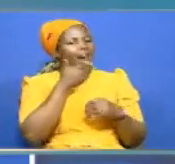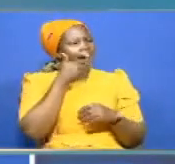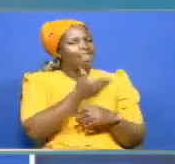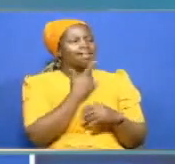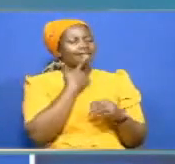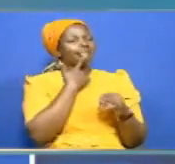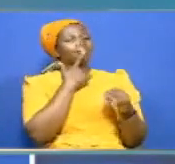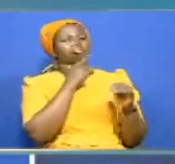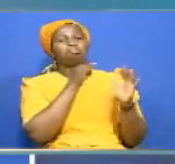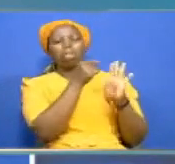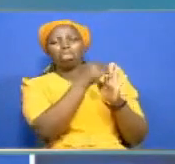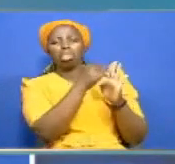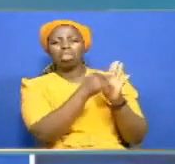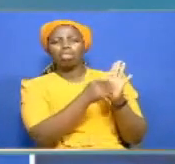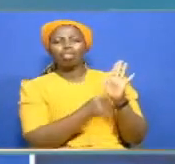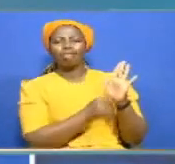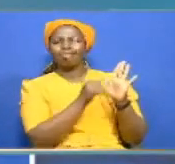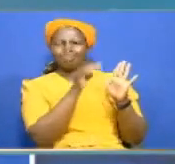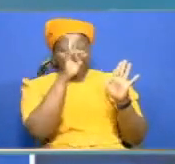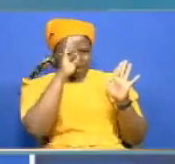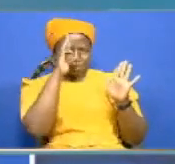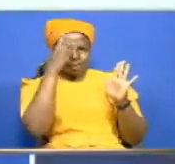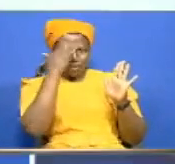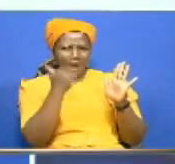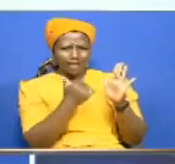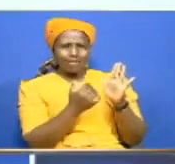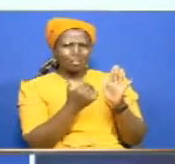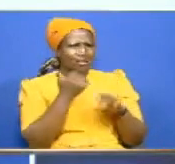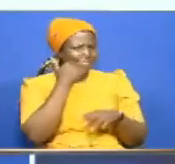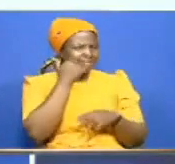and D cause cancer?